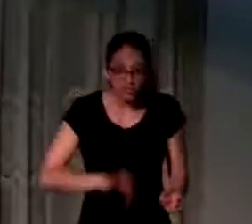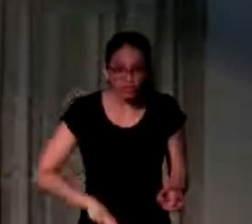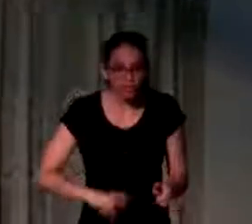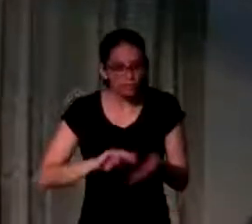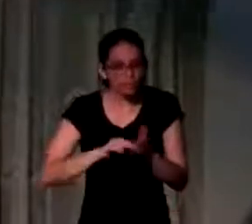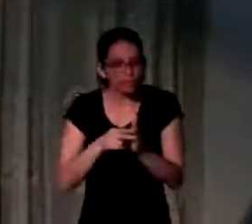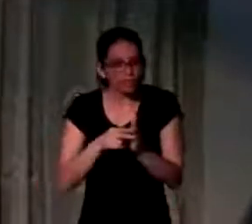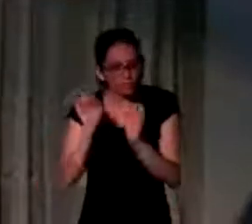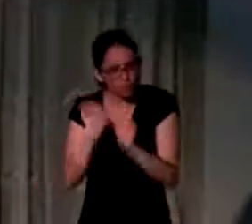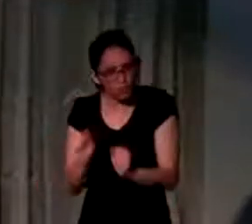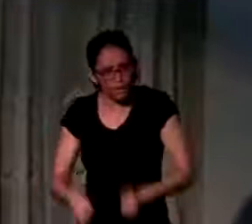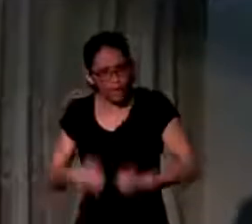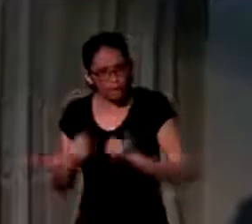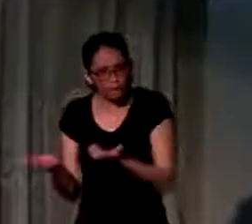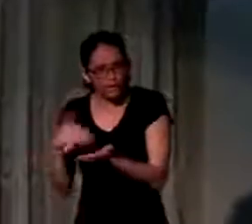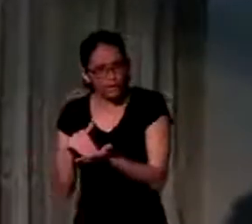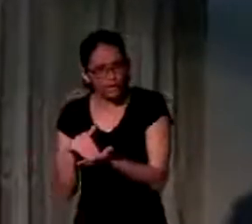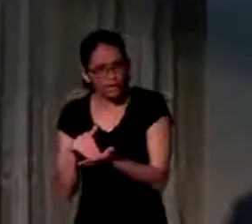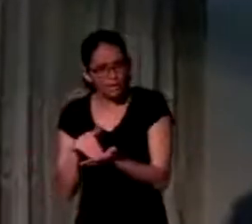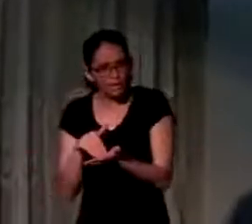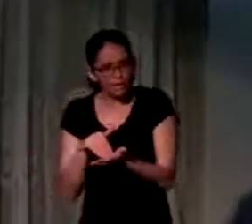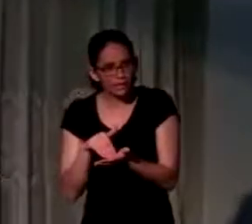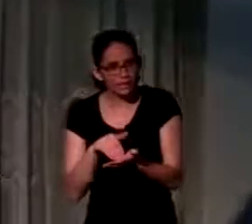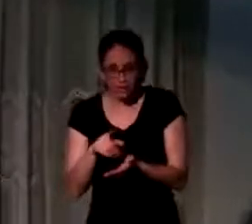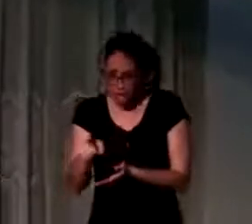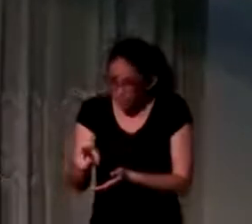then he says to Martha, do you believe this?